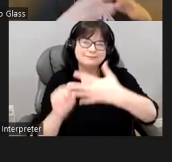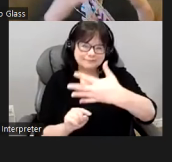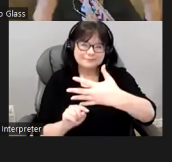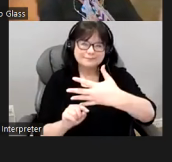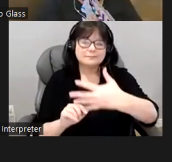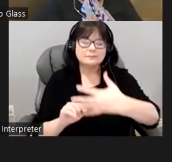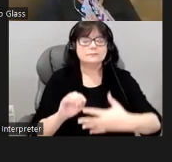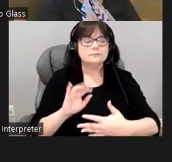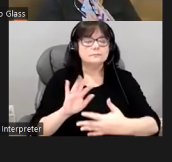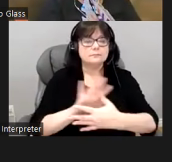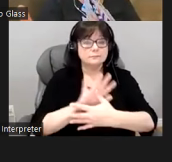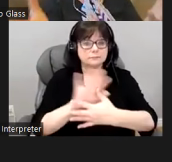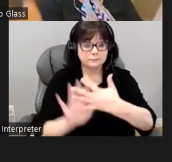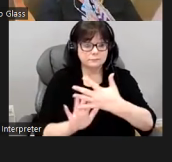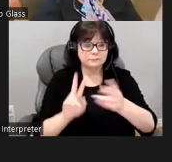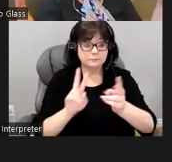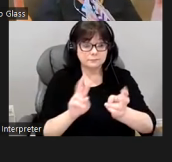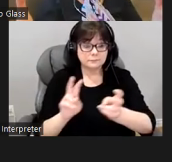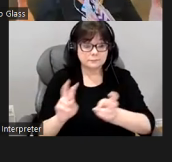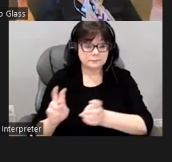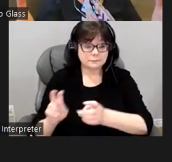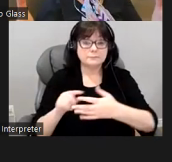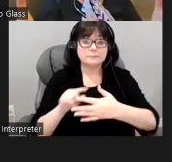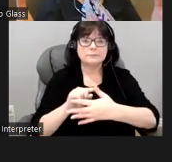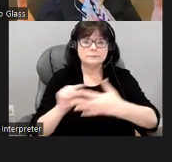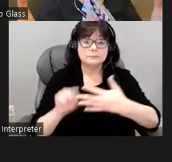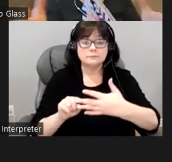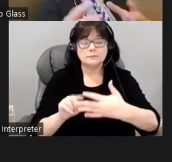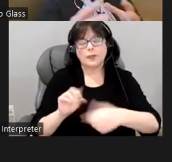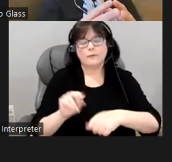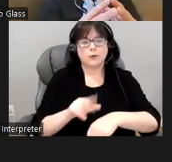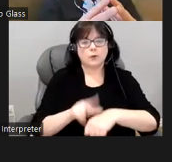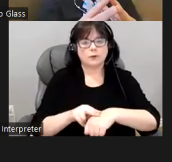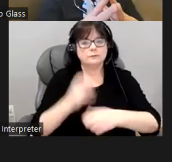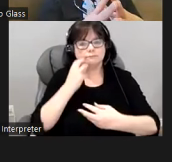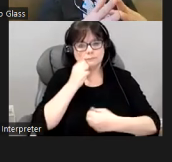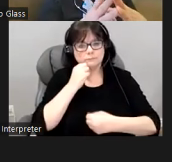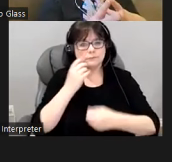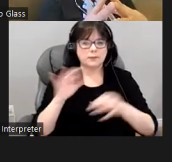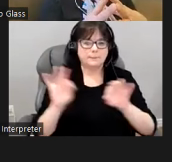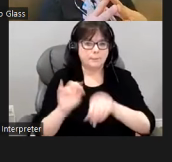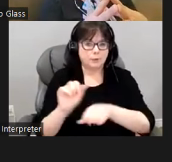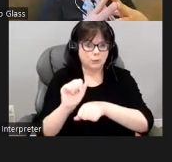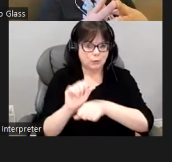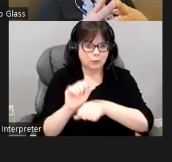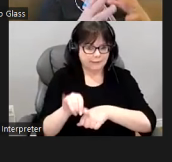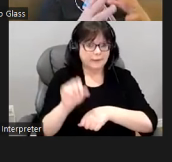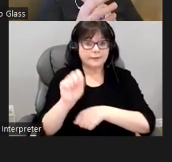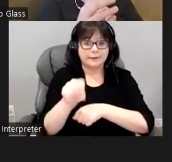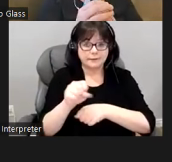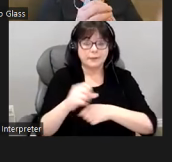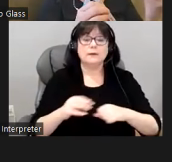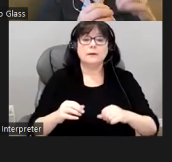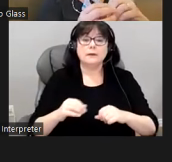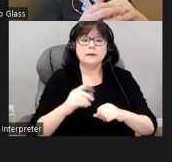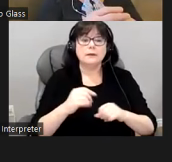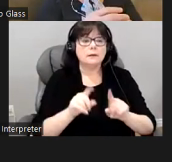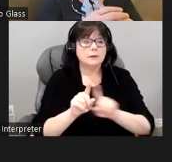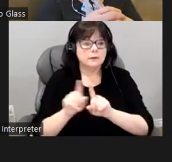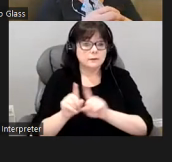around all those themes, of course, that work is important. But they're also trying to use the